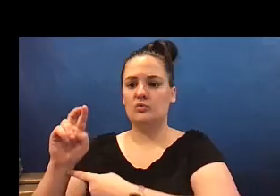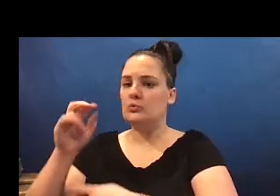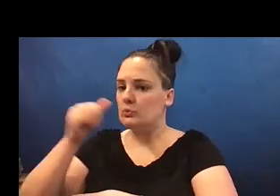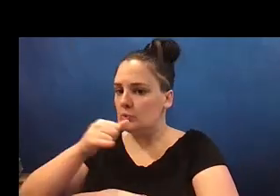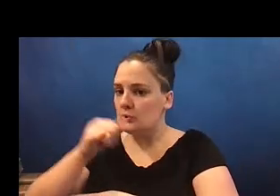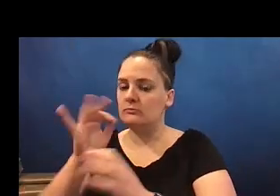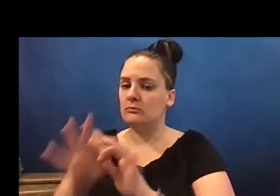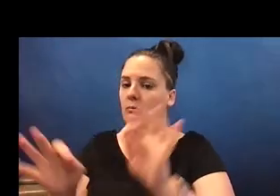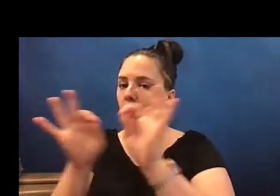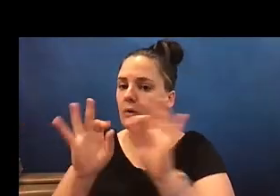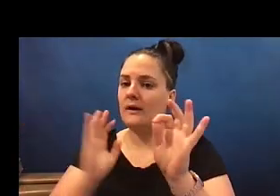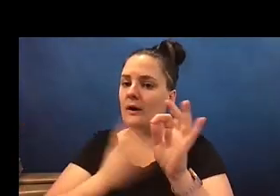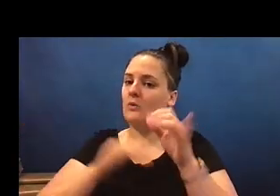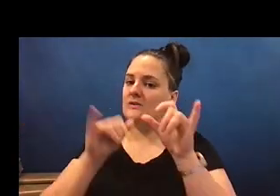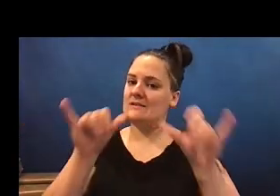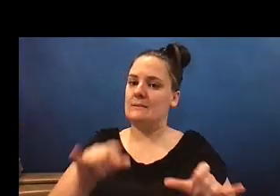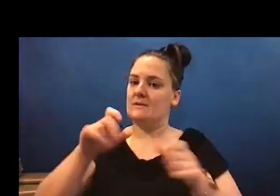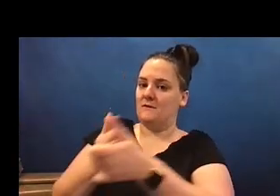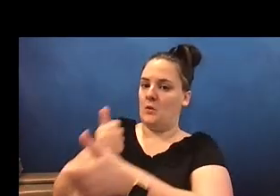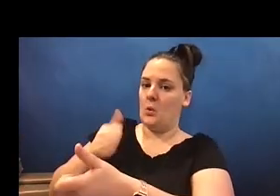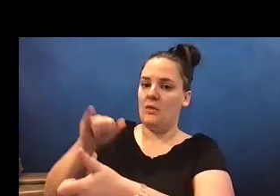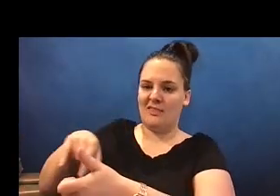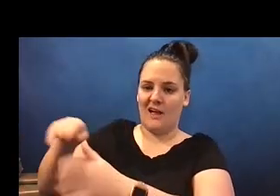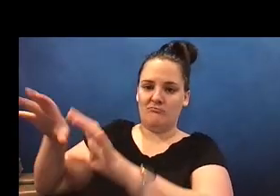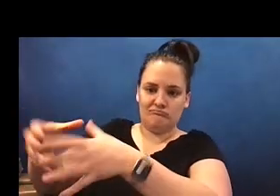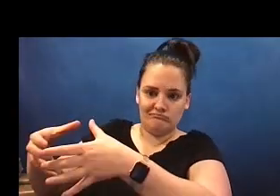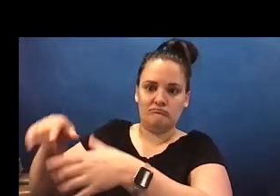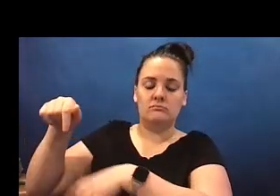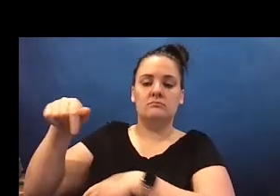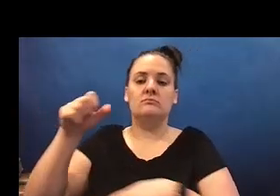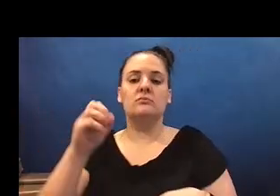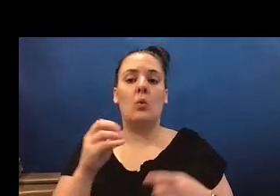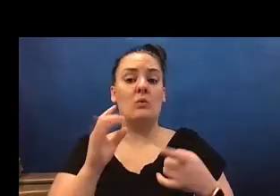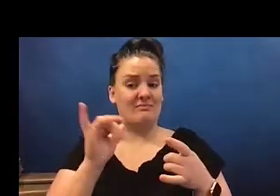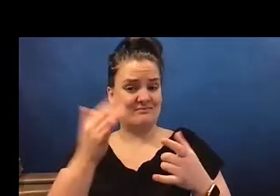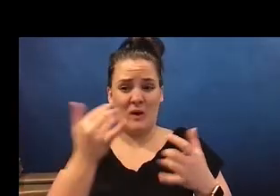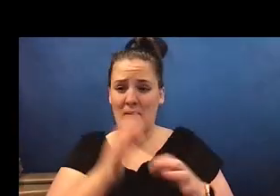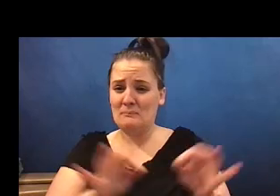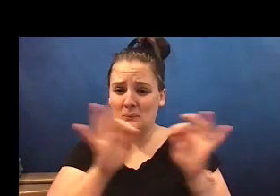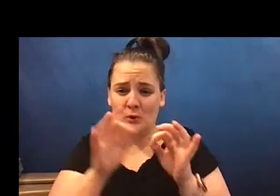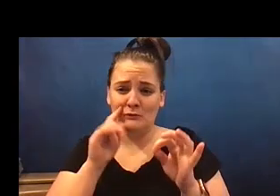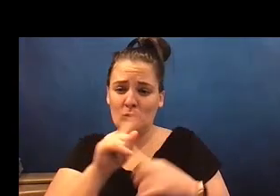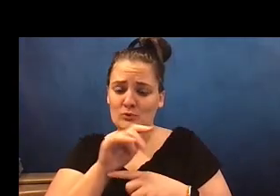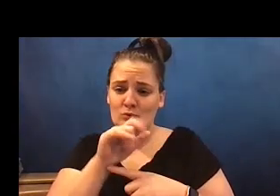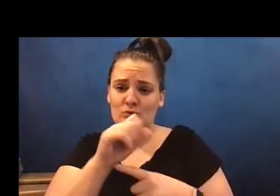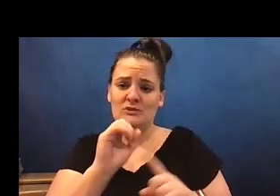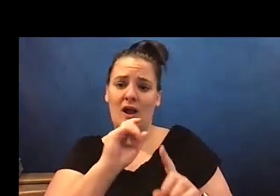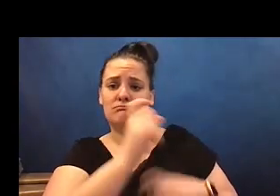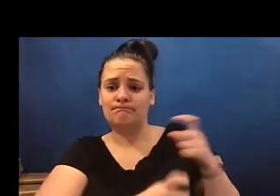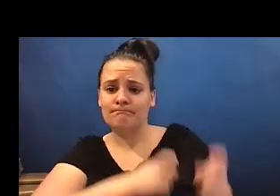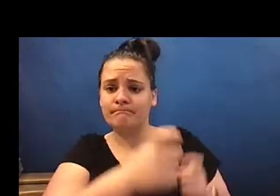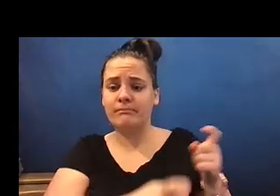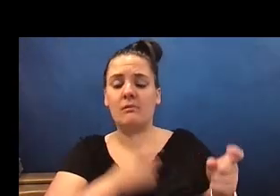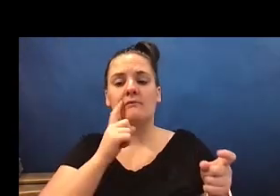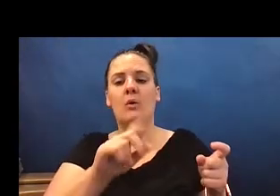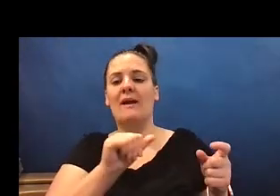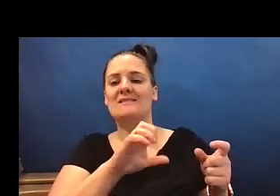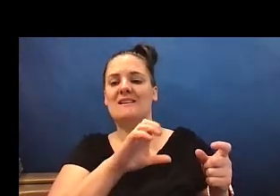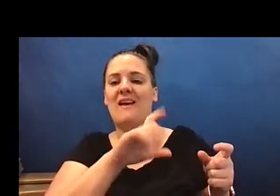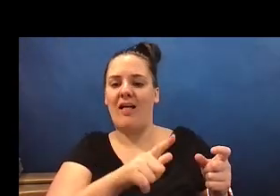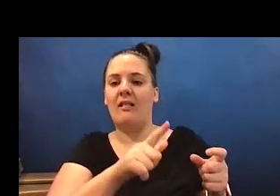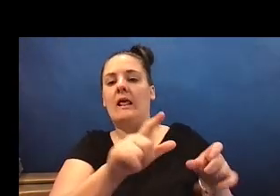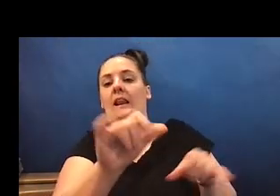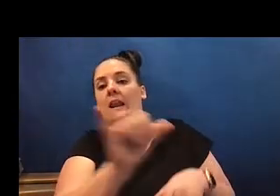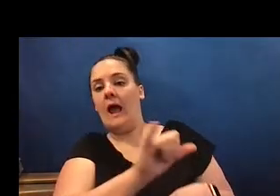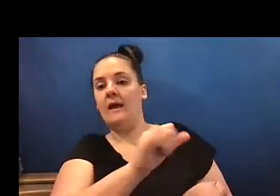do as a whole system. And I love what you said. It's why we're working so hard to get the tools for ACO-like behavior inside the rurals,